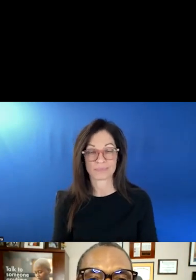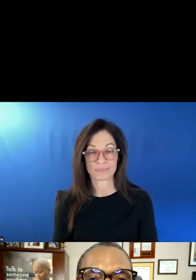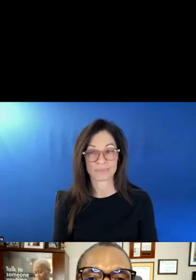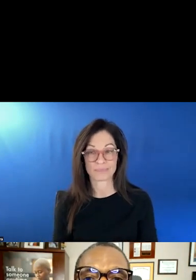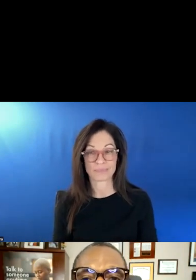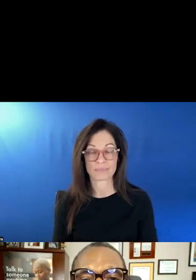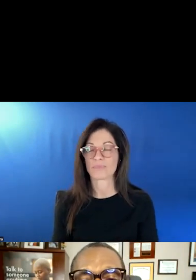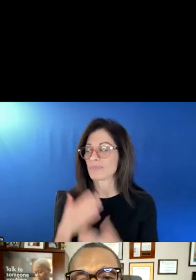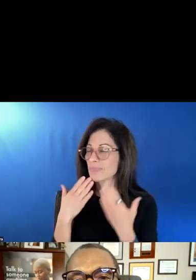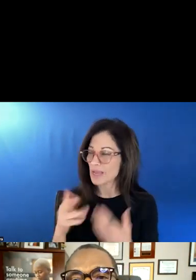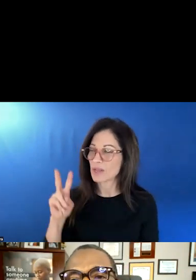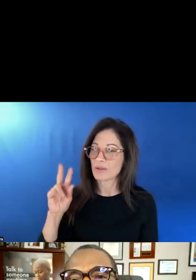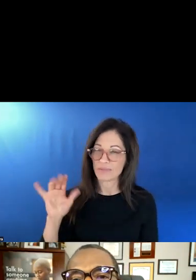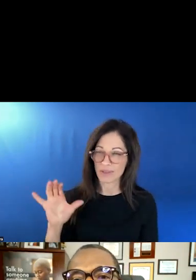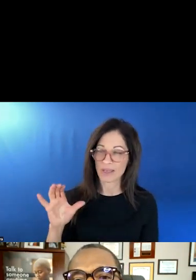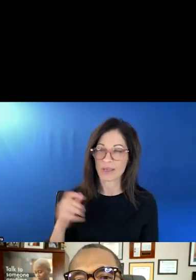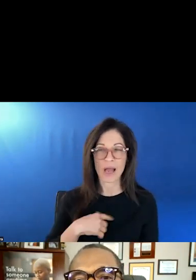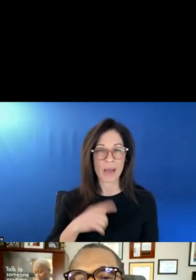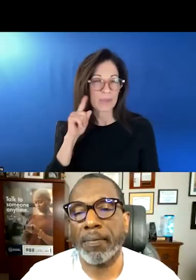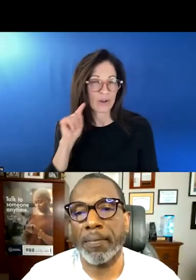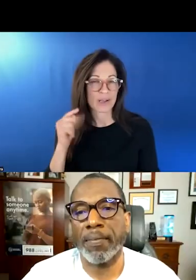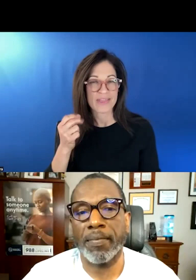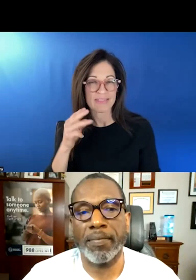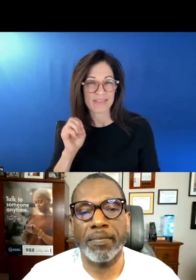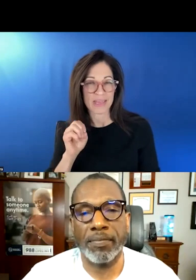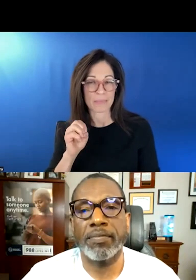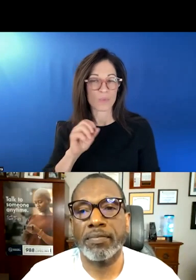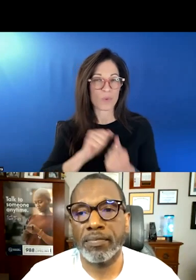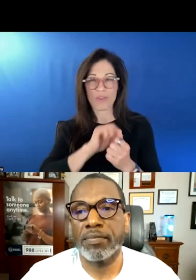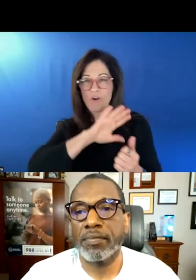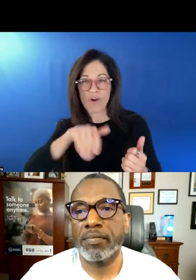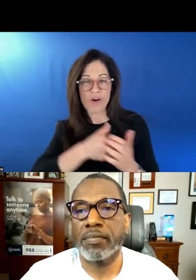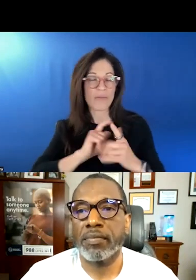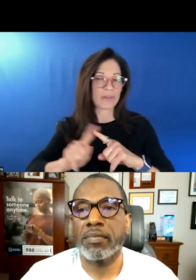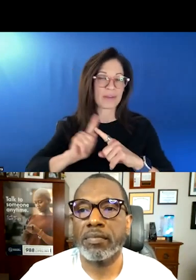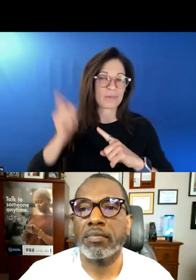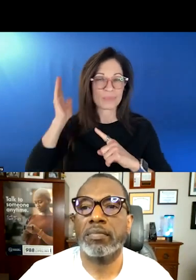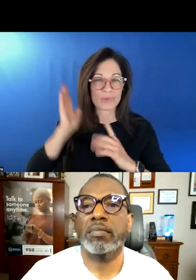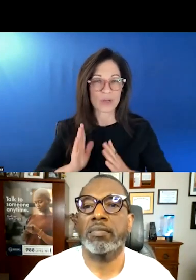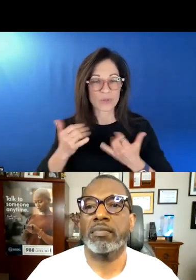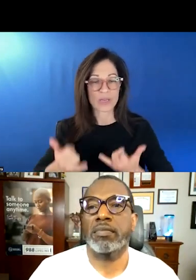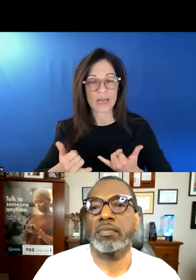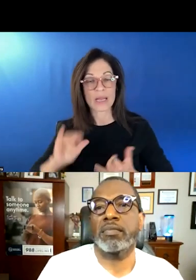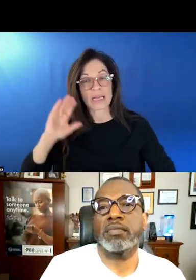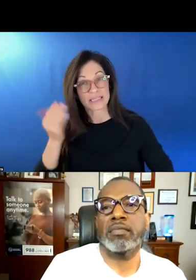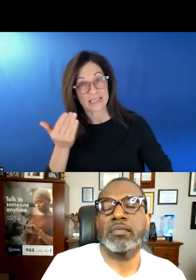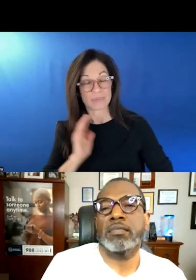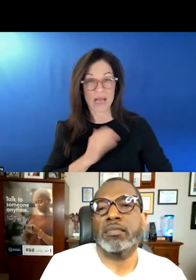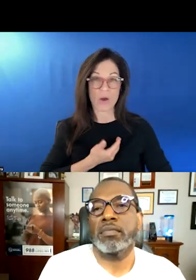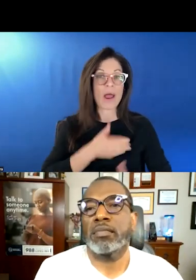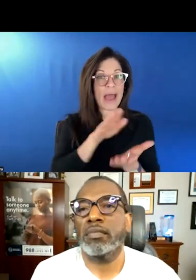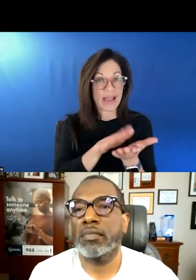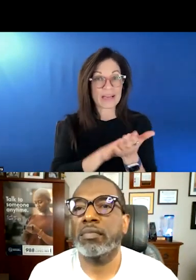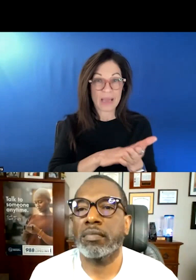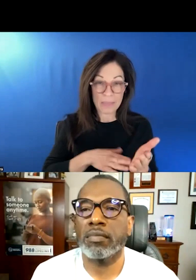Thank you so much, Vic. And I'm hearing a theme throughout all of the presentations today. It sounds like not only are academic disciplines siloed in